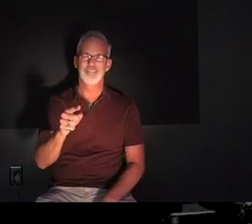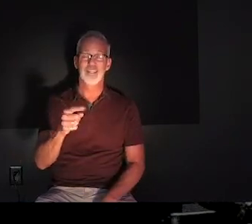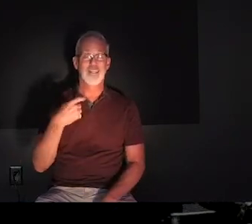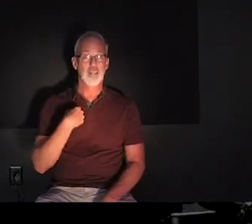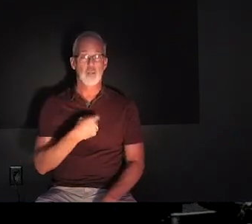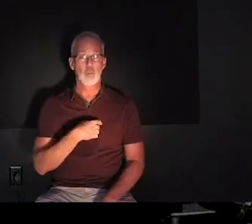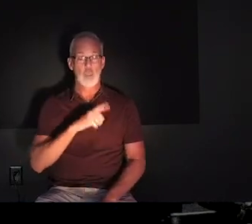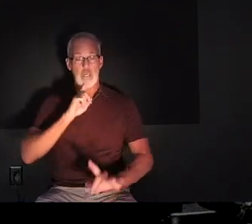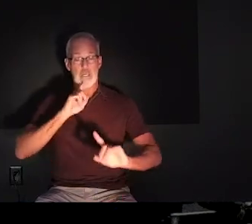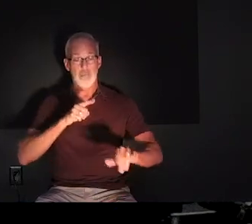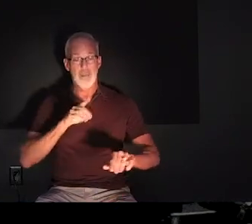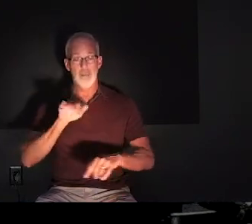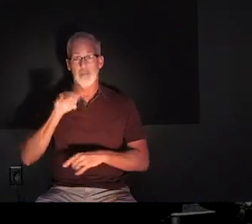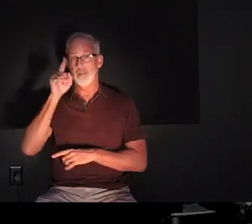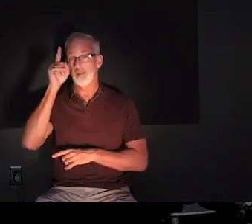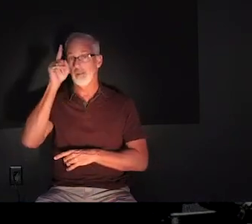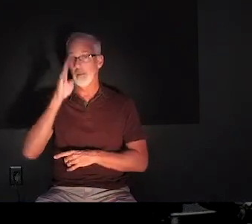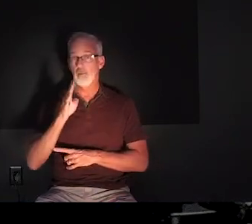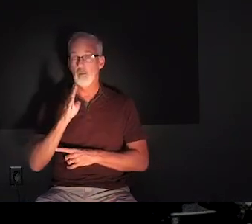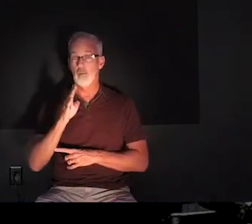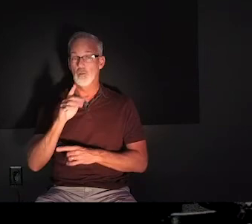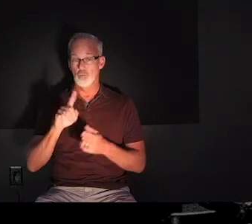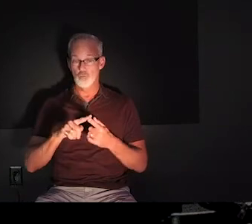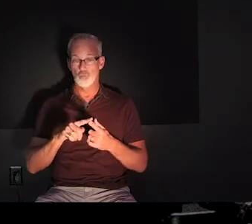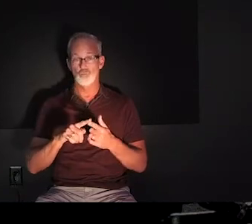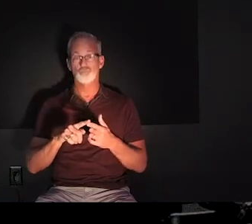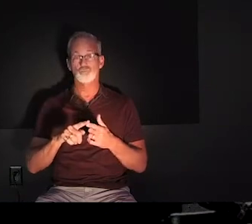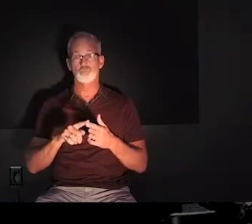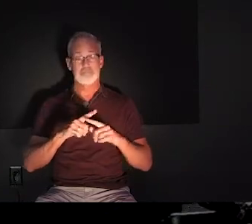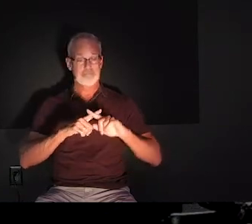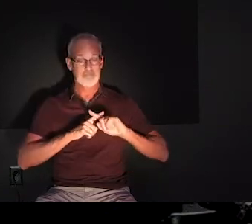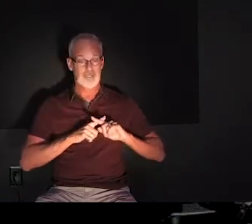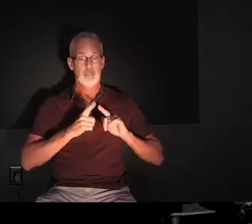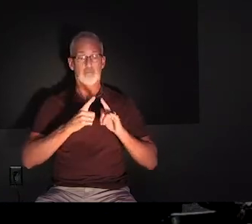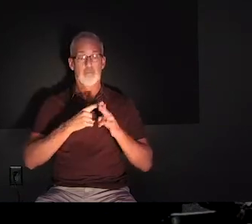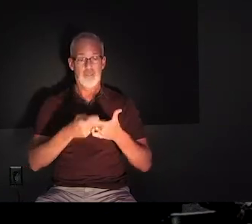commanded by God to be baptized.